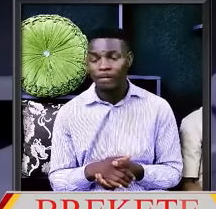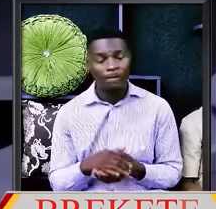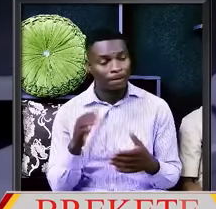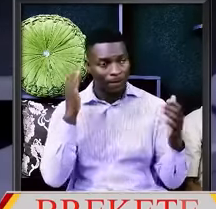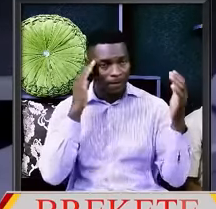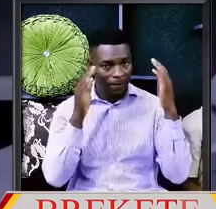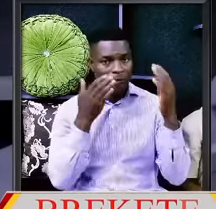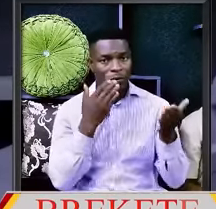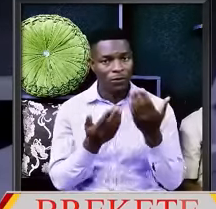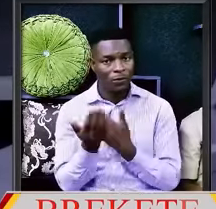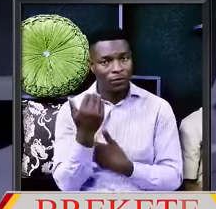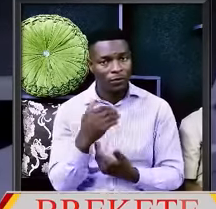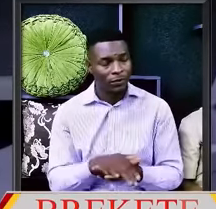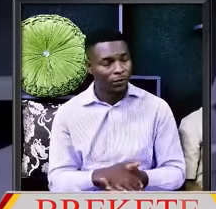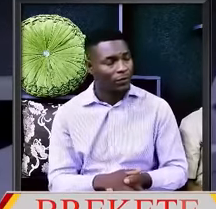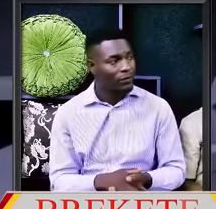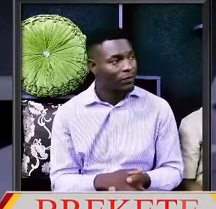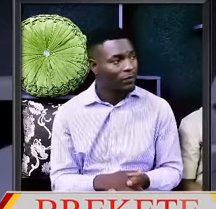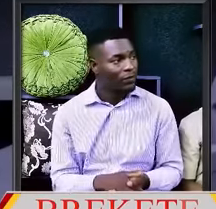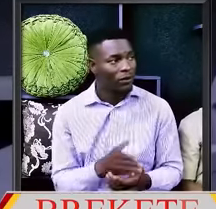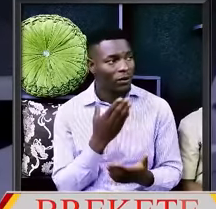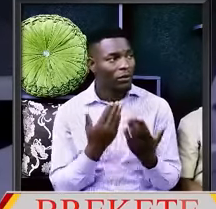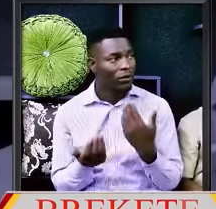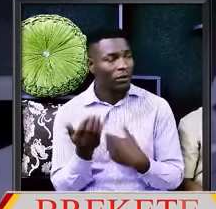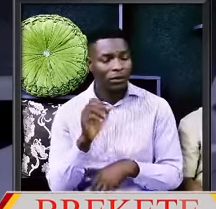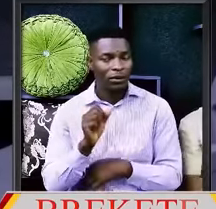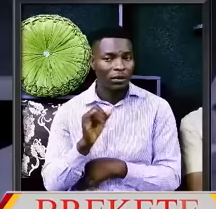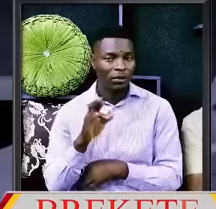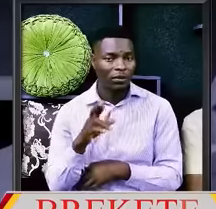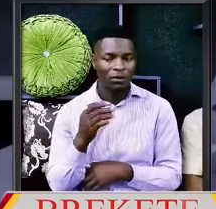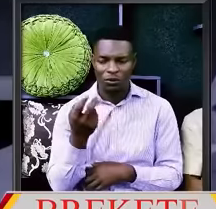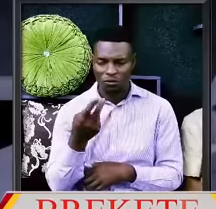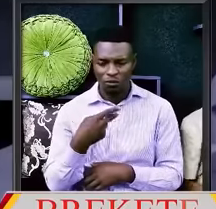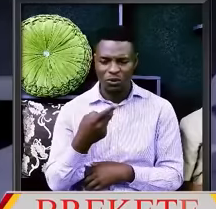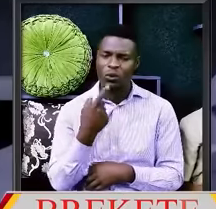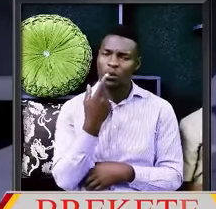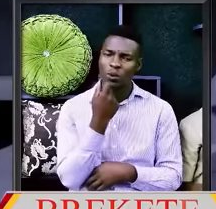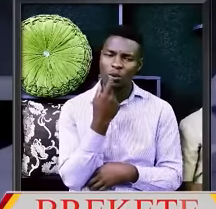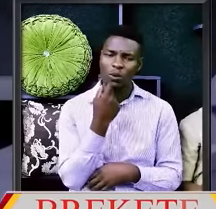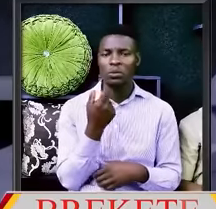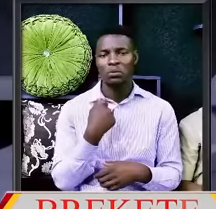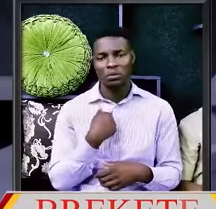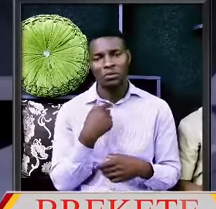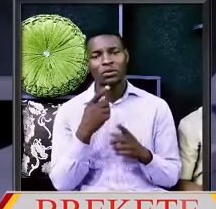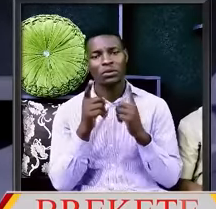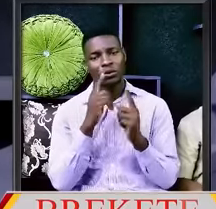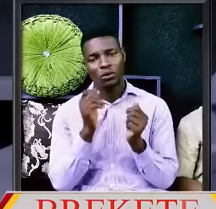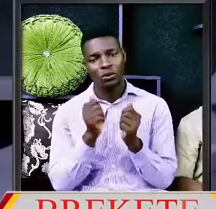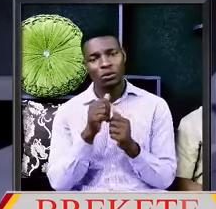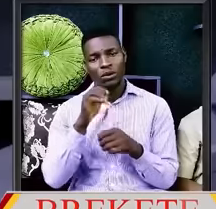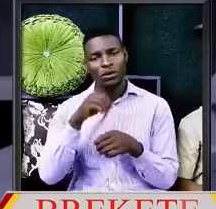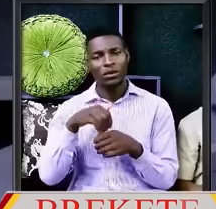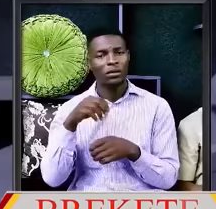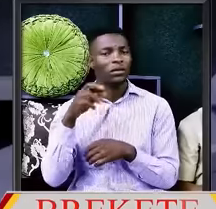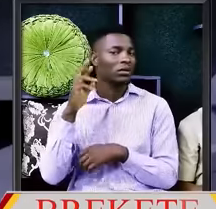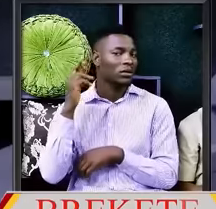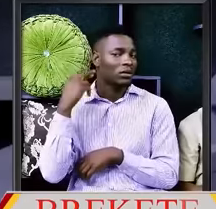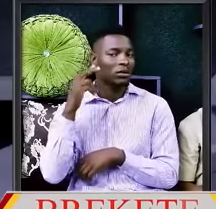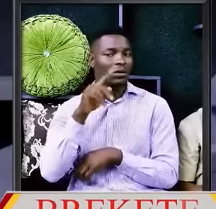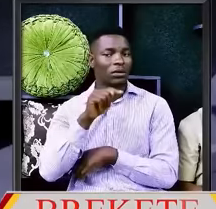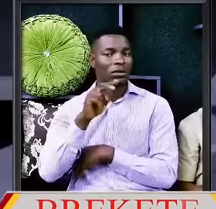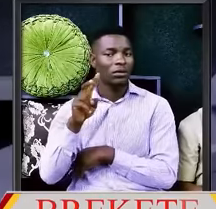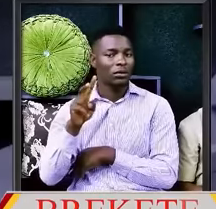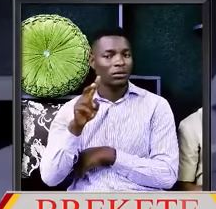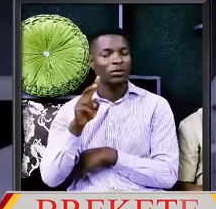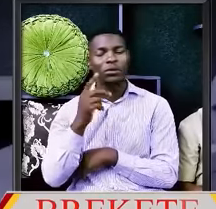Hello, good morning. Good morning, sir. Now, who me and I'm Devano for radio and TV telephone? This is Mohamed from